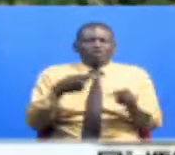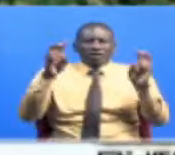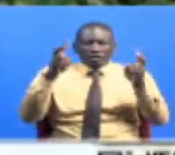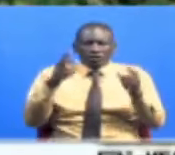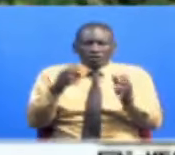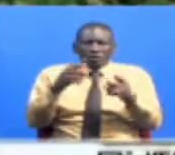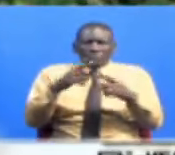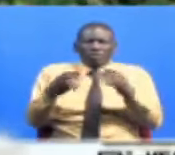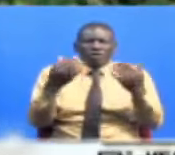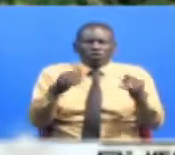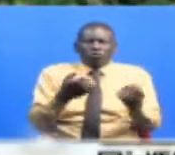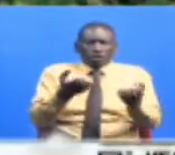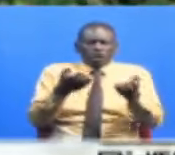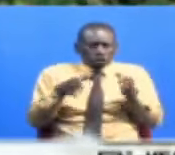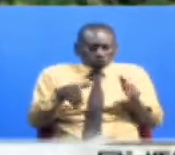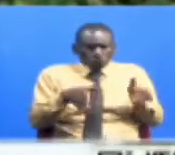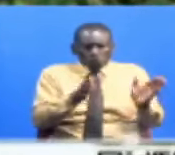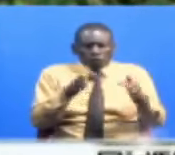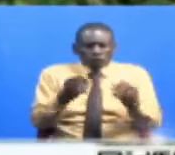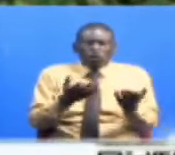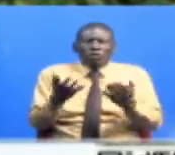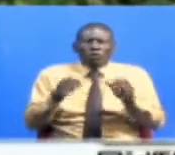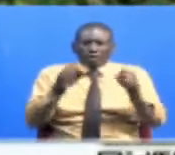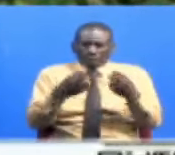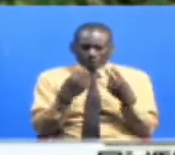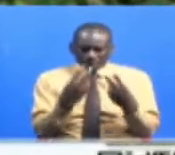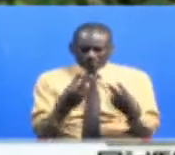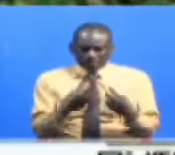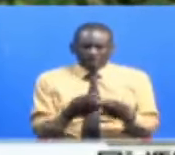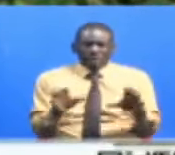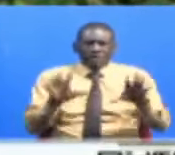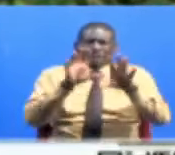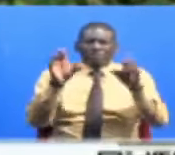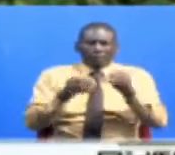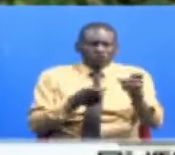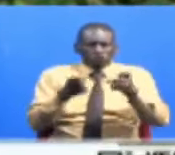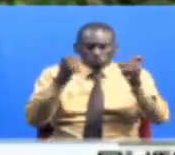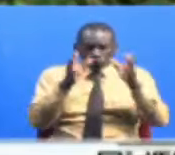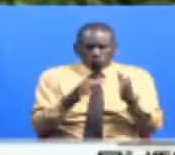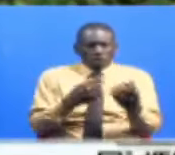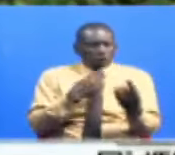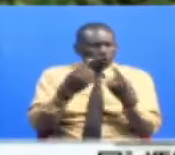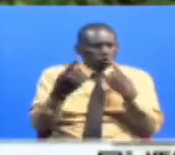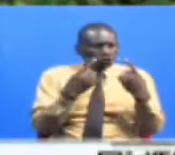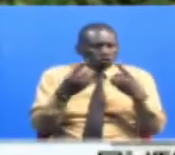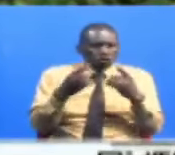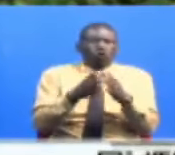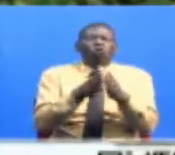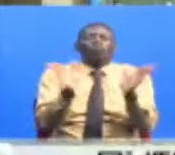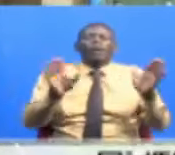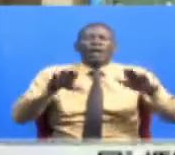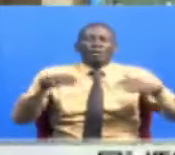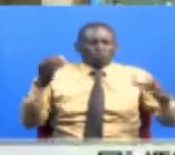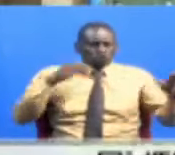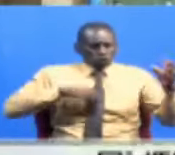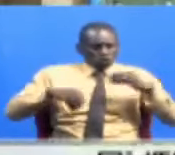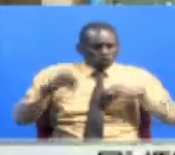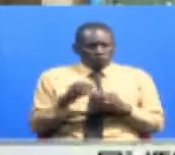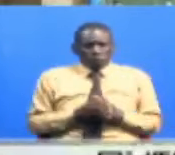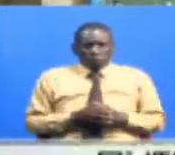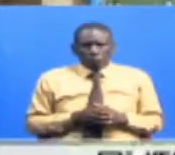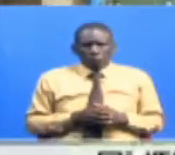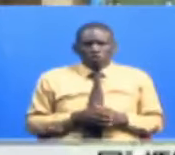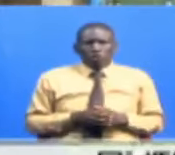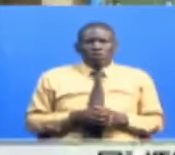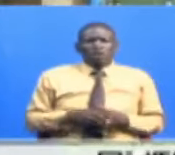but at least we have a space where we've seen the budget controller speaking openly about corruption. The